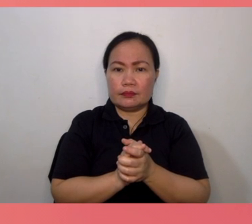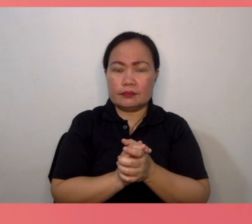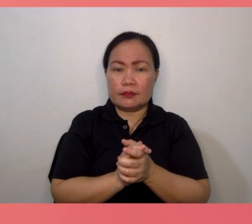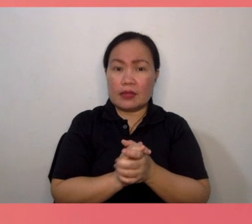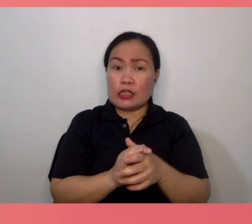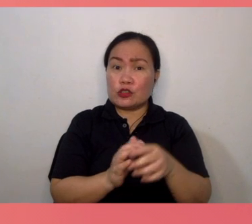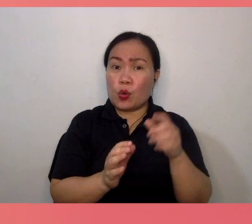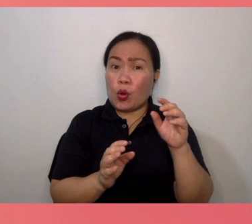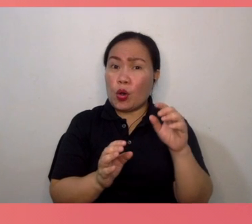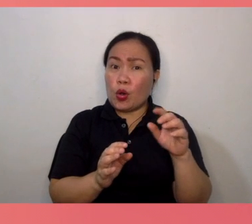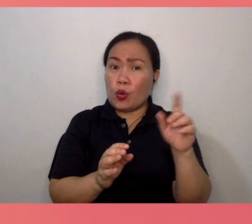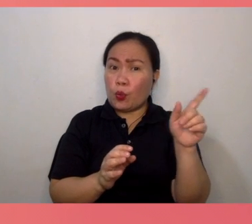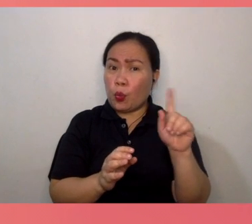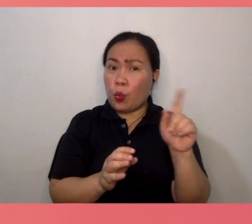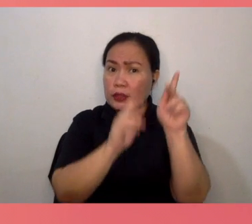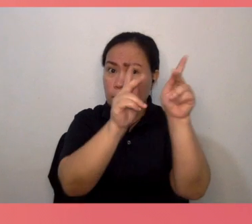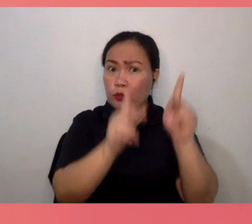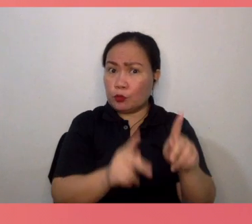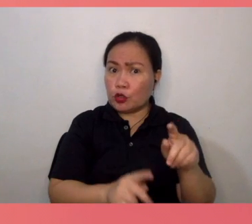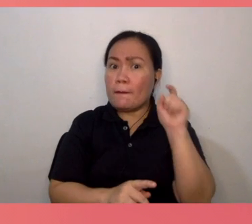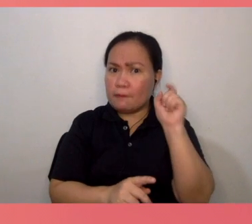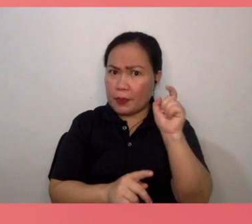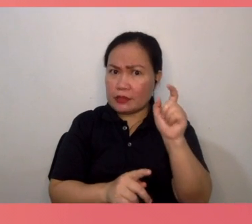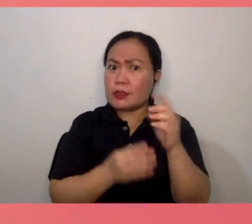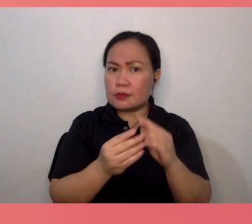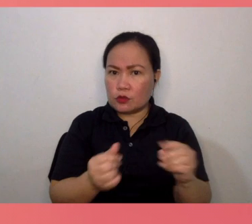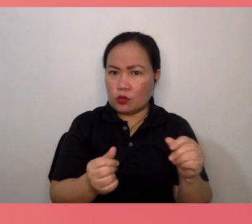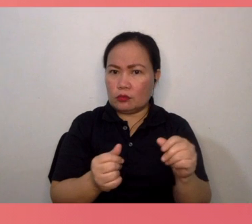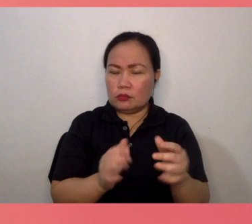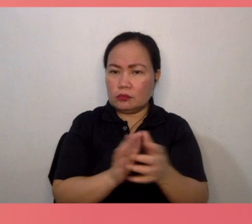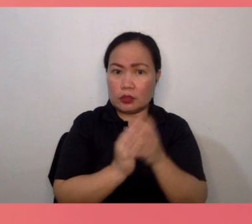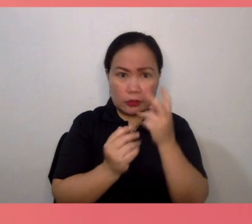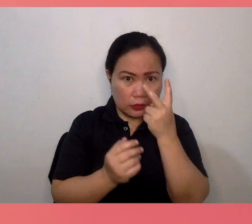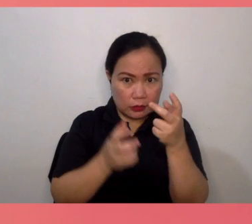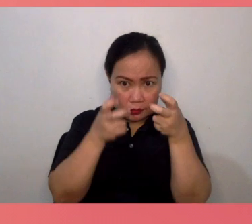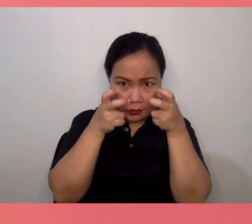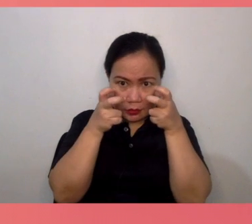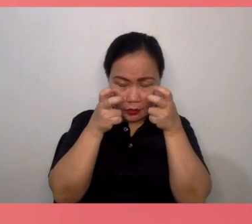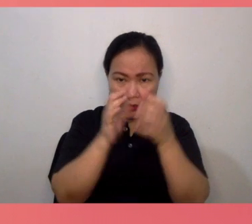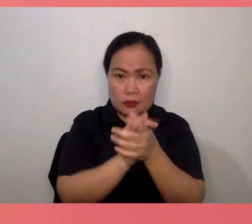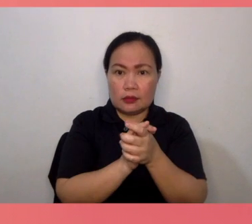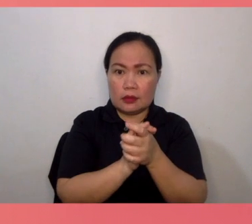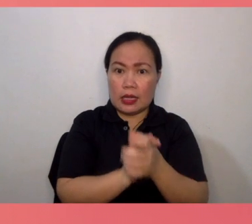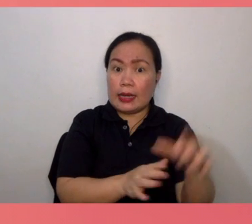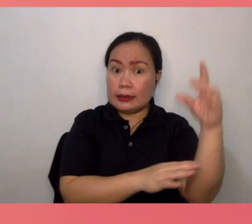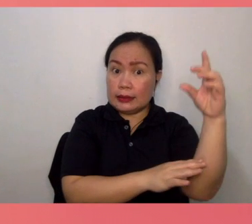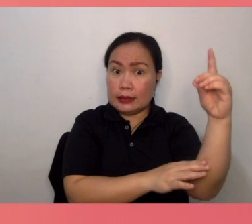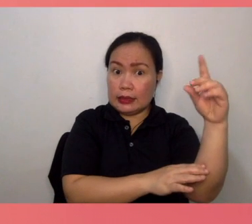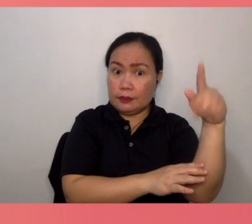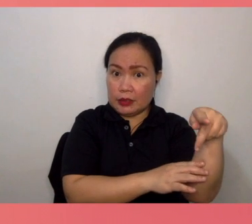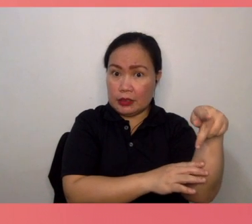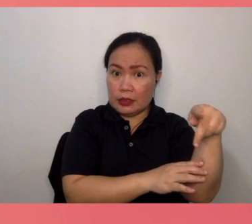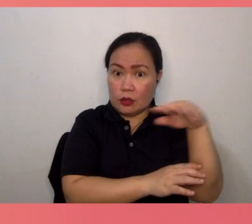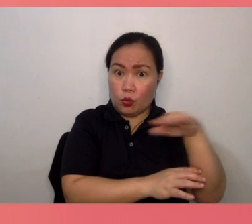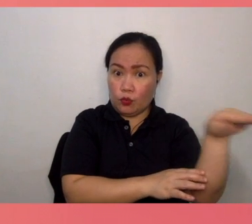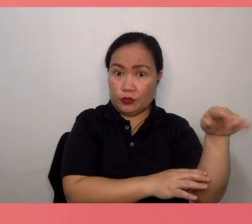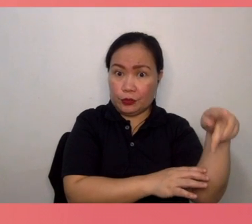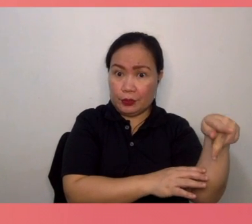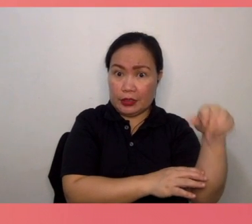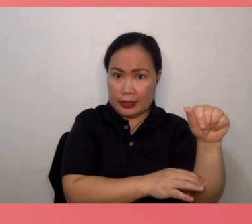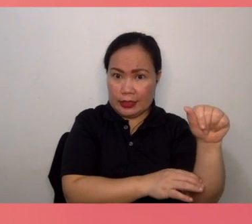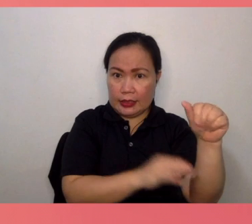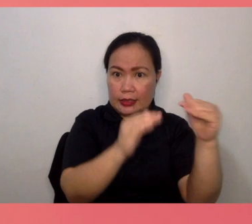mas mapapabilis. Ano yung proportion na kung saan mas mapapabilis ka. Okay? So, we have DP